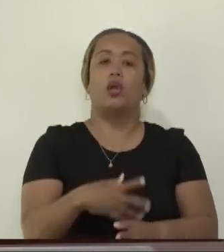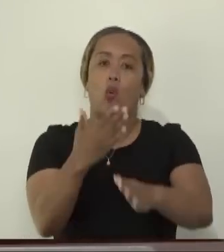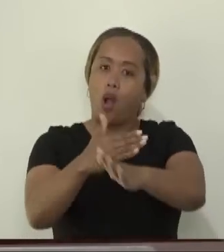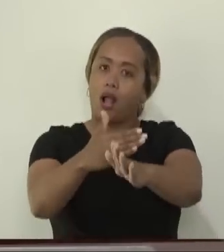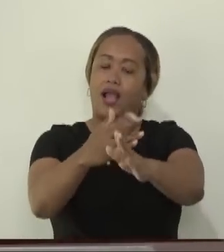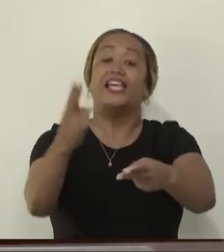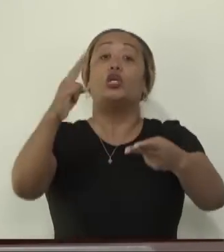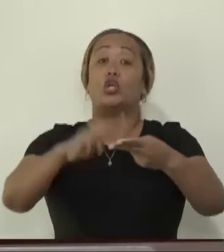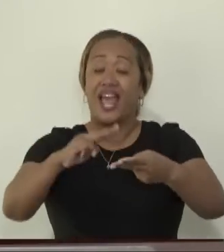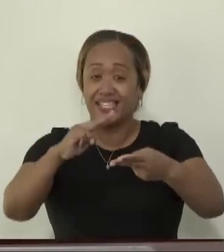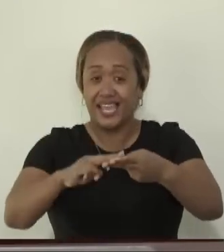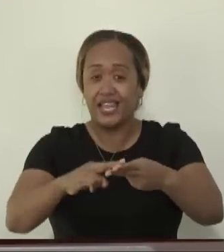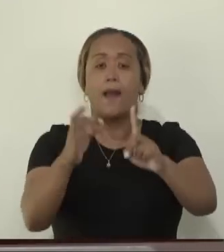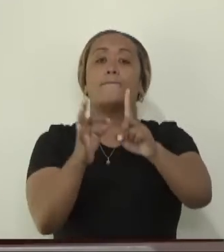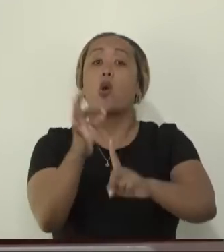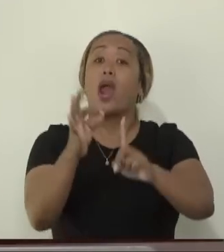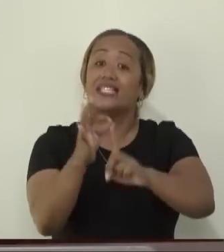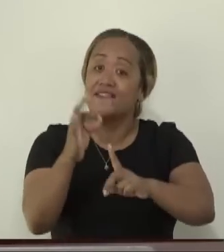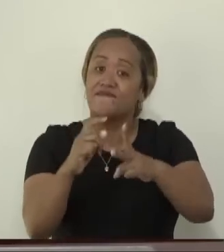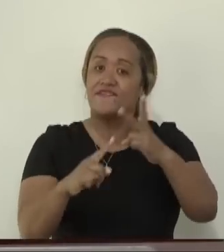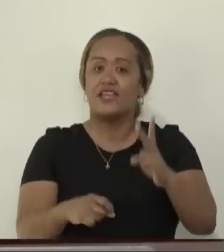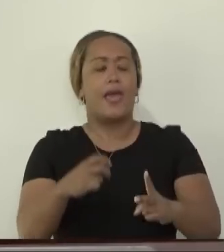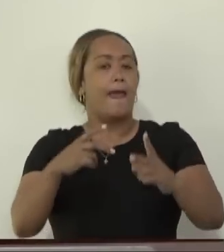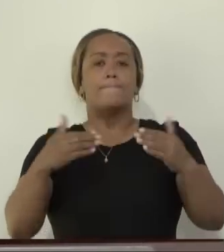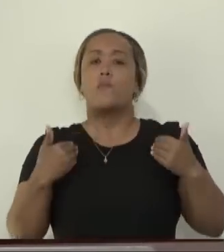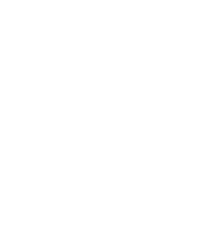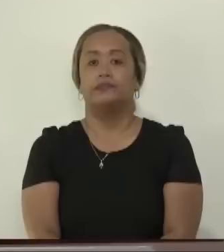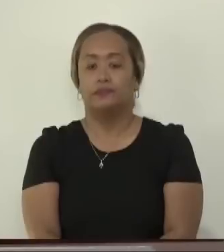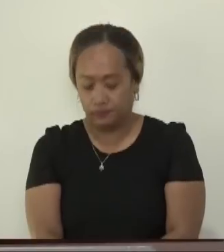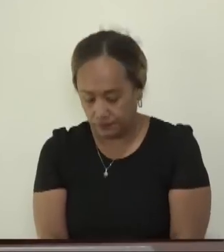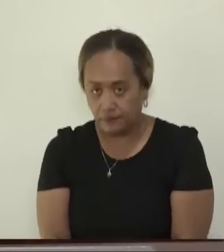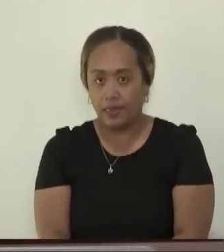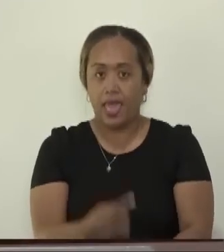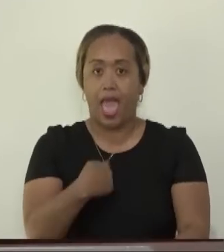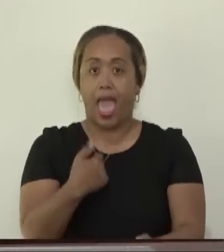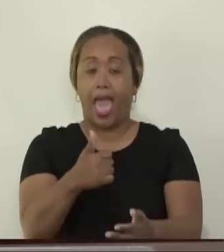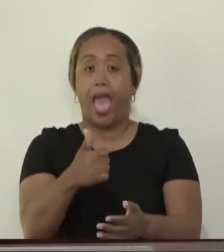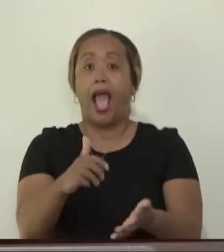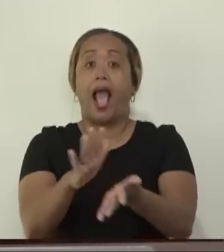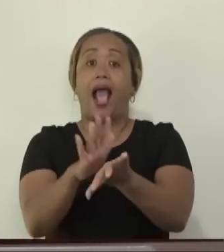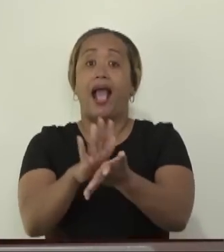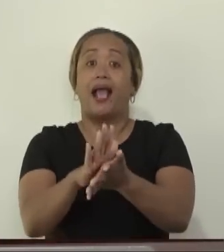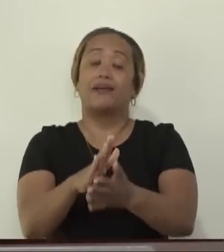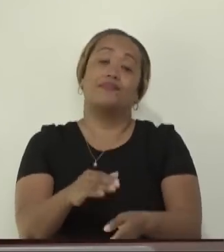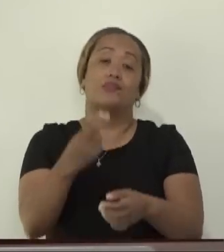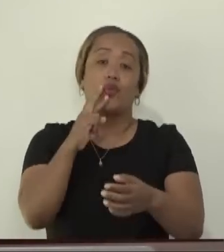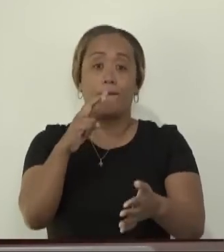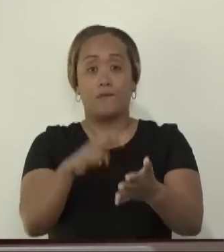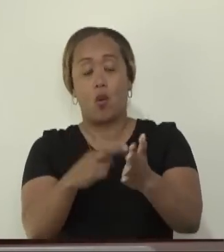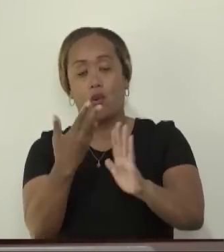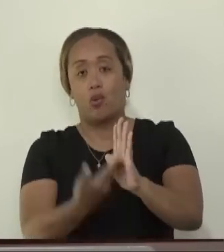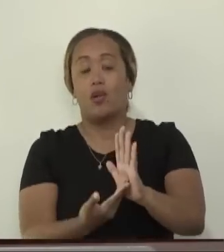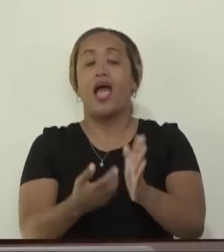become a united, progressive, and a prosperous nation. I am pleased to report that